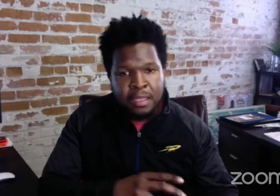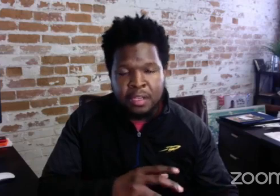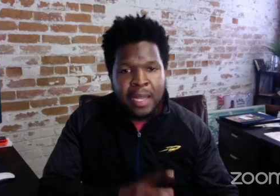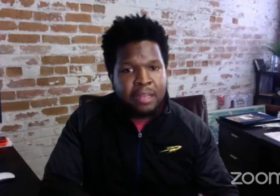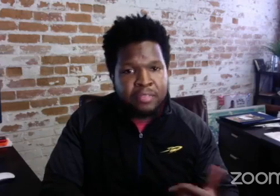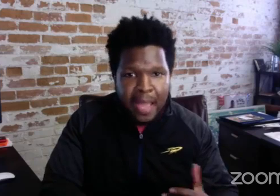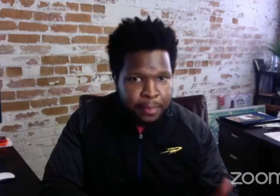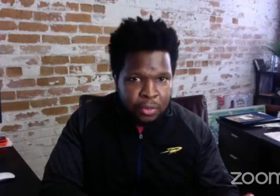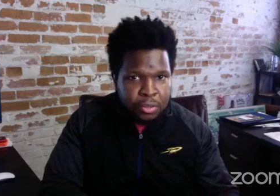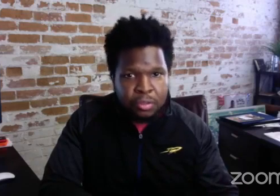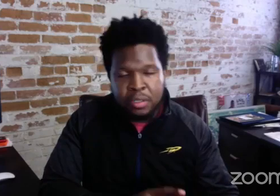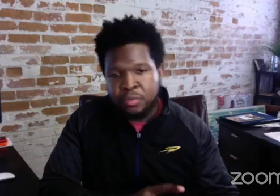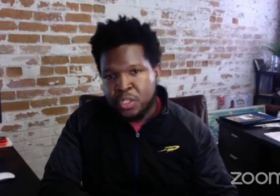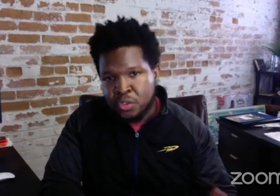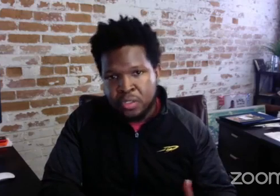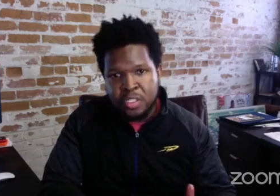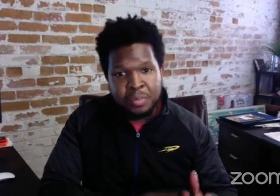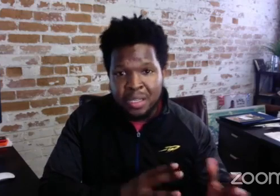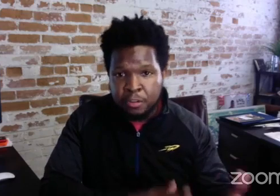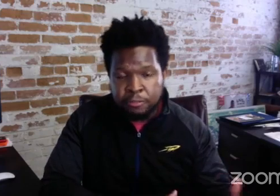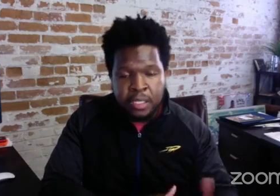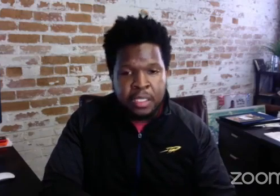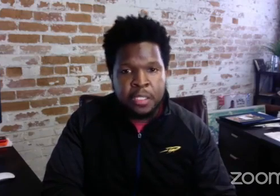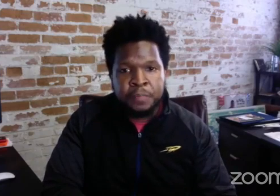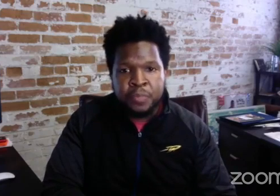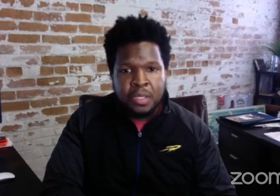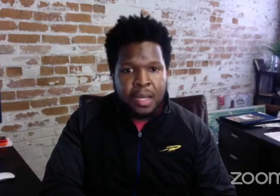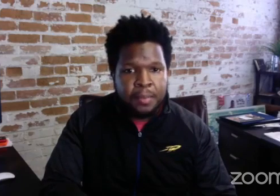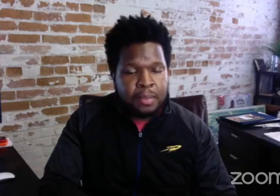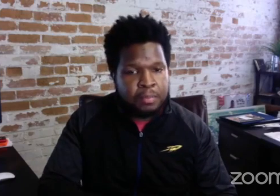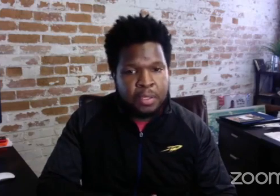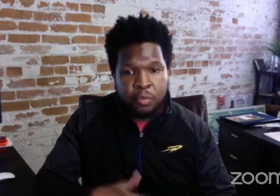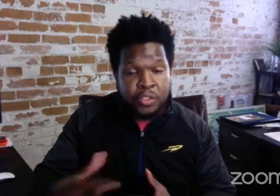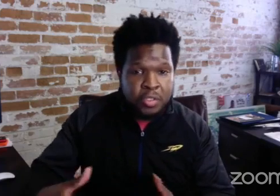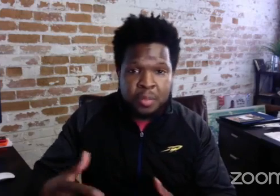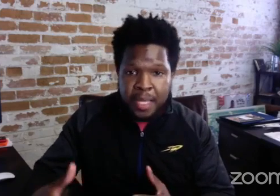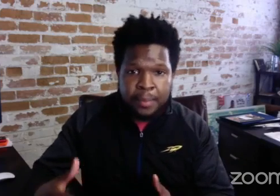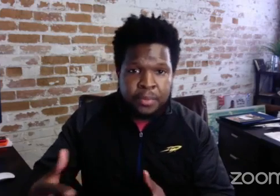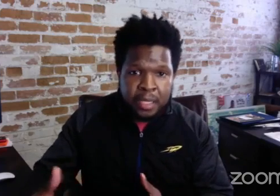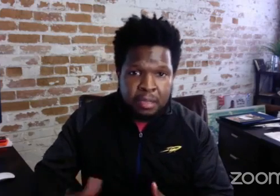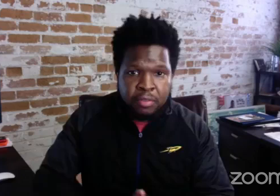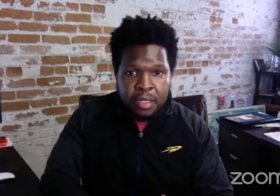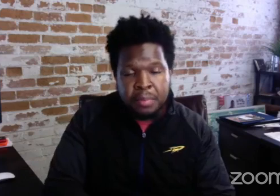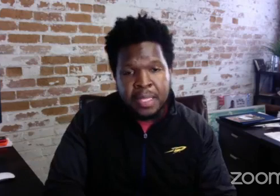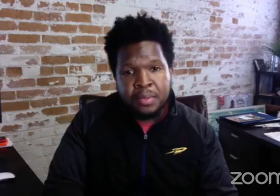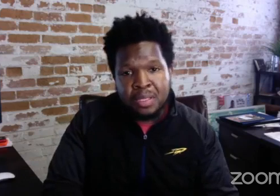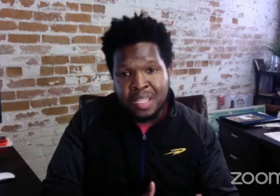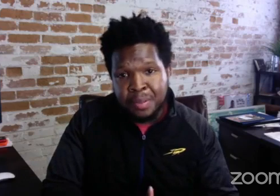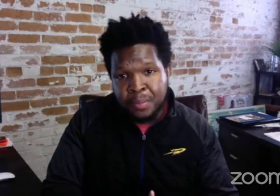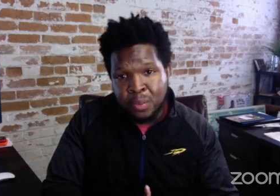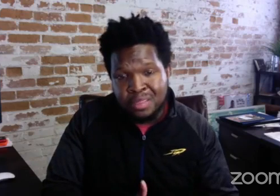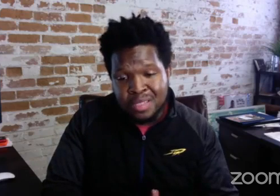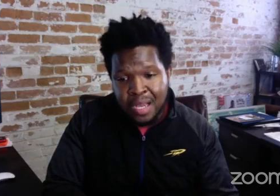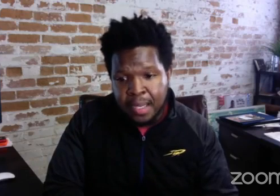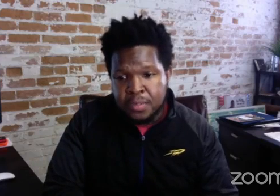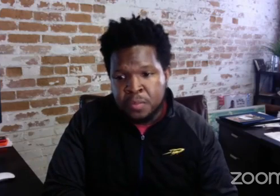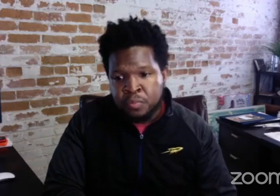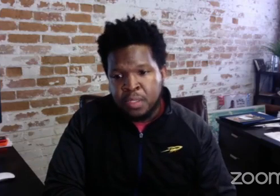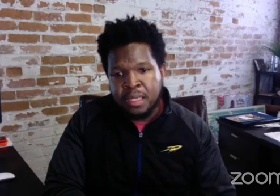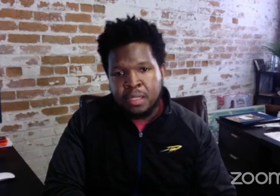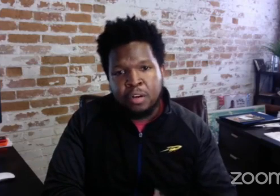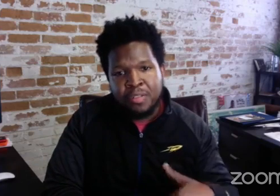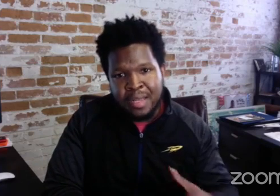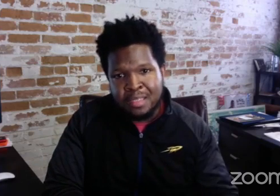regarding, lack of capital and resources being underfunded, resources to be able to innovate and be able to keep up with the